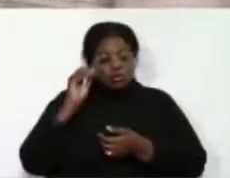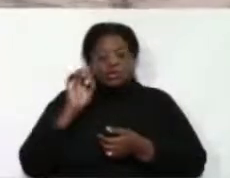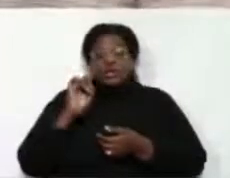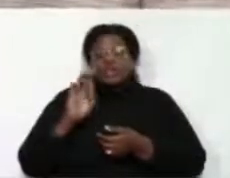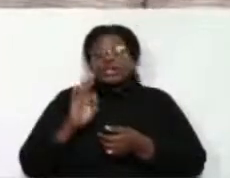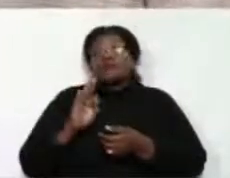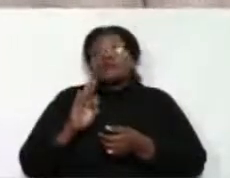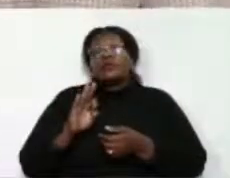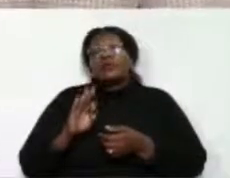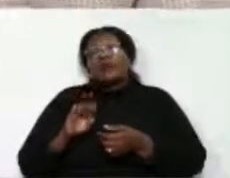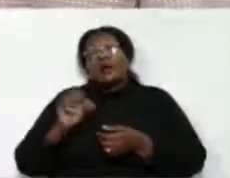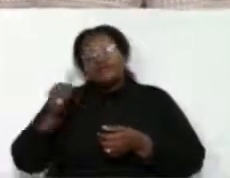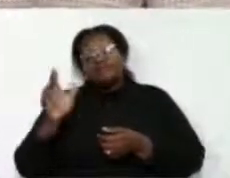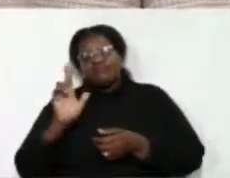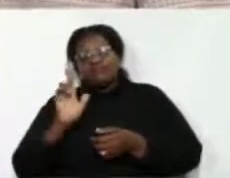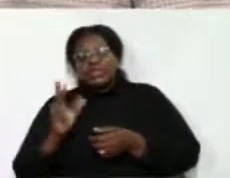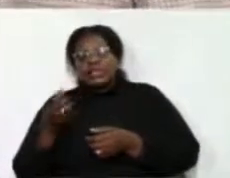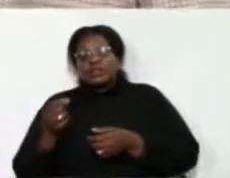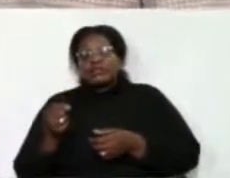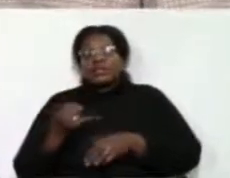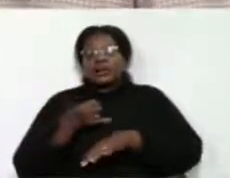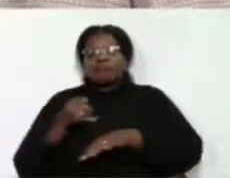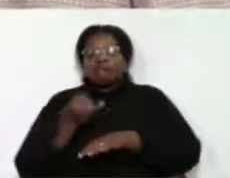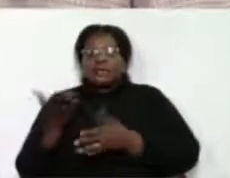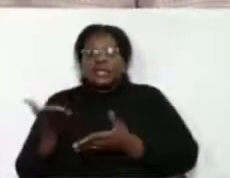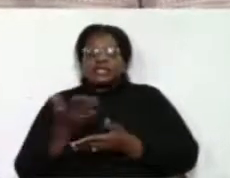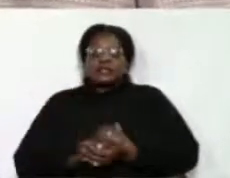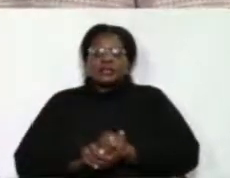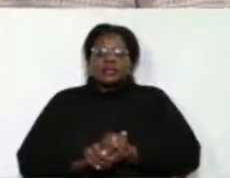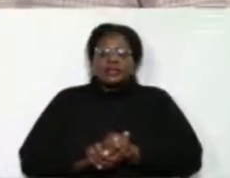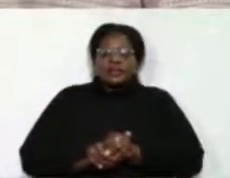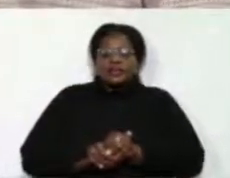his office. Maybe I can borrow that, and then we become